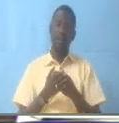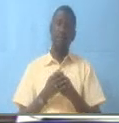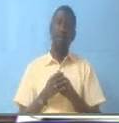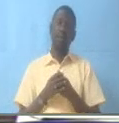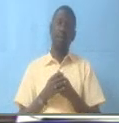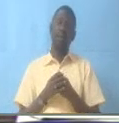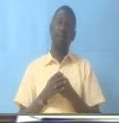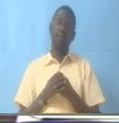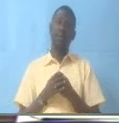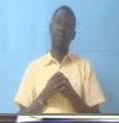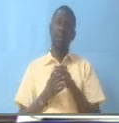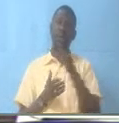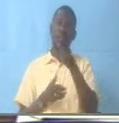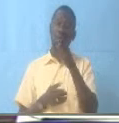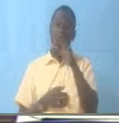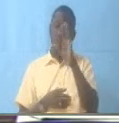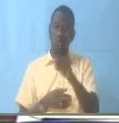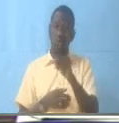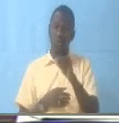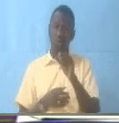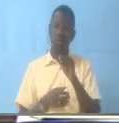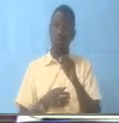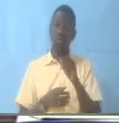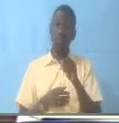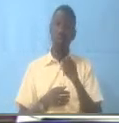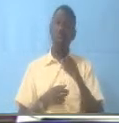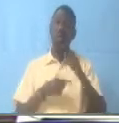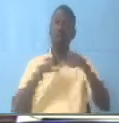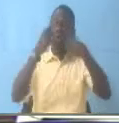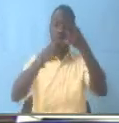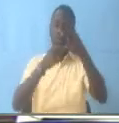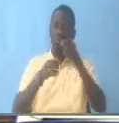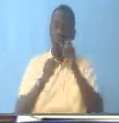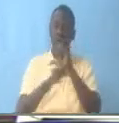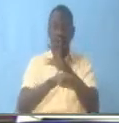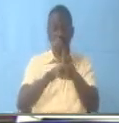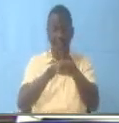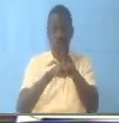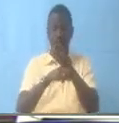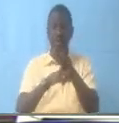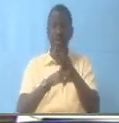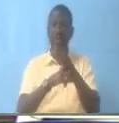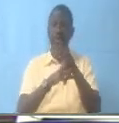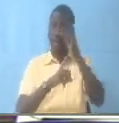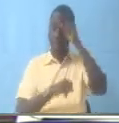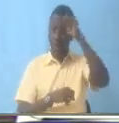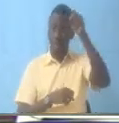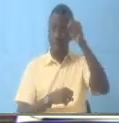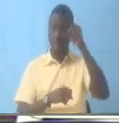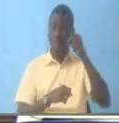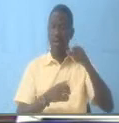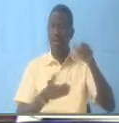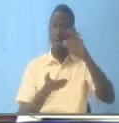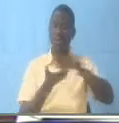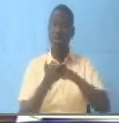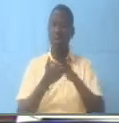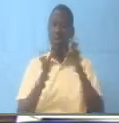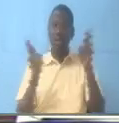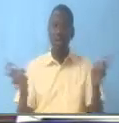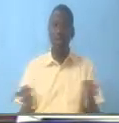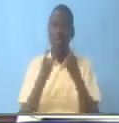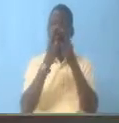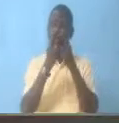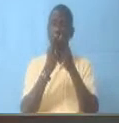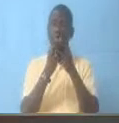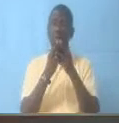yi. did you further advise the President on the recommendations made by the Commission? ndax